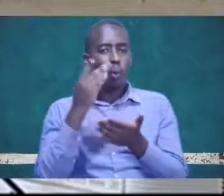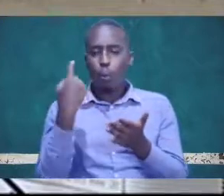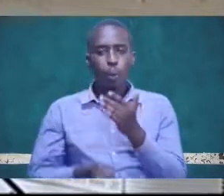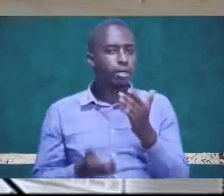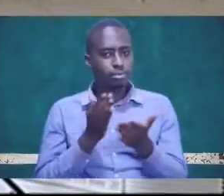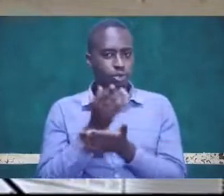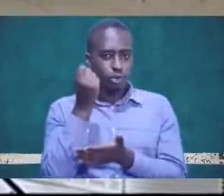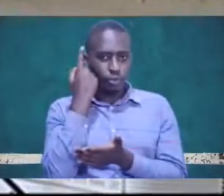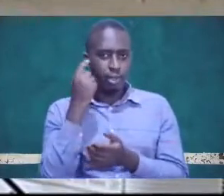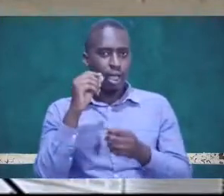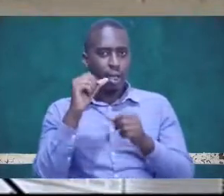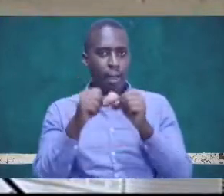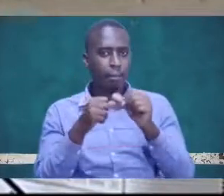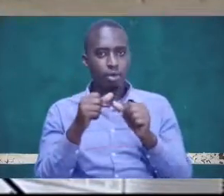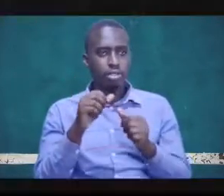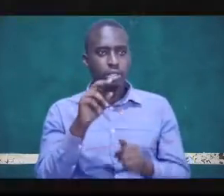fusion?